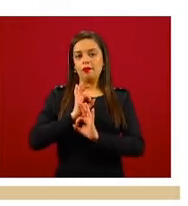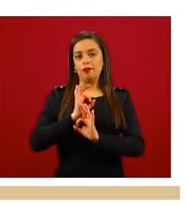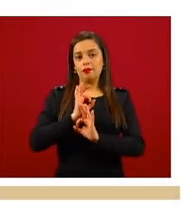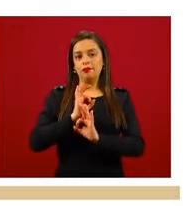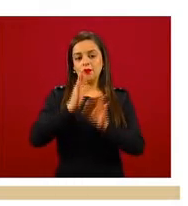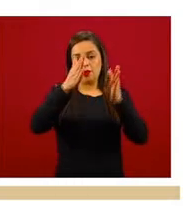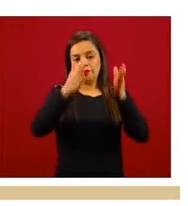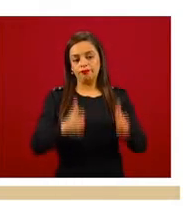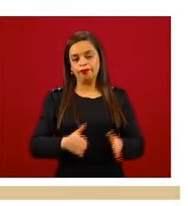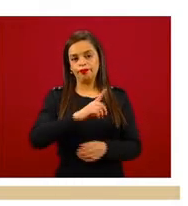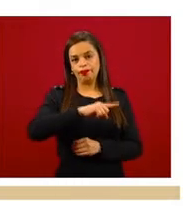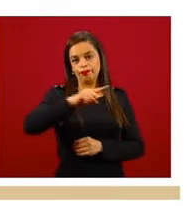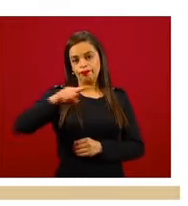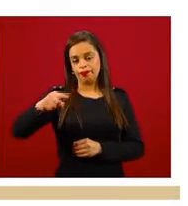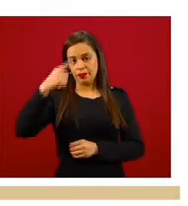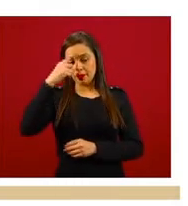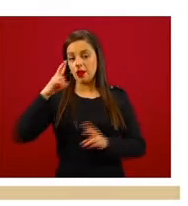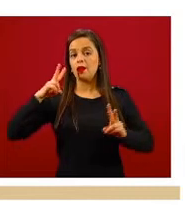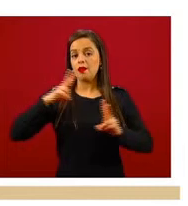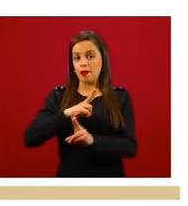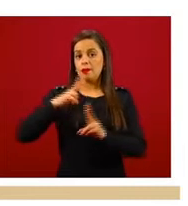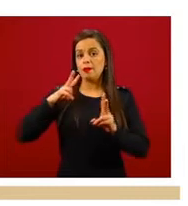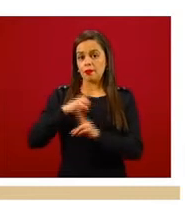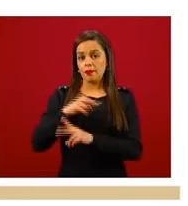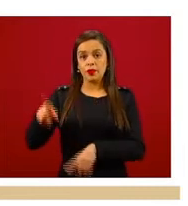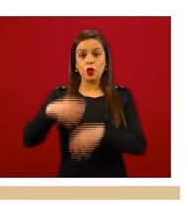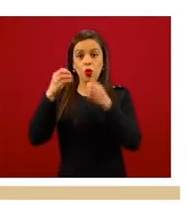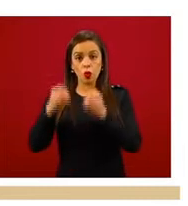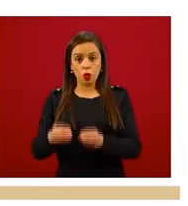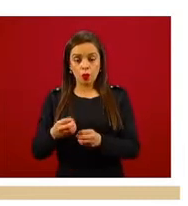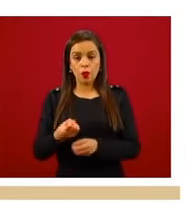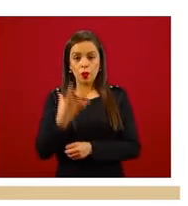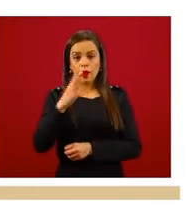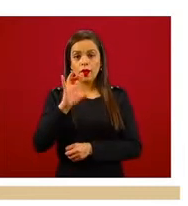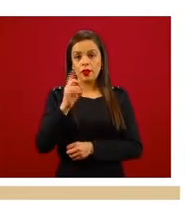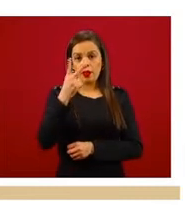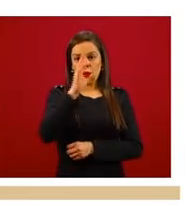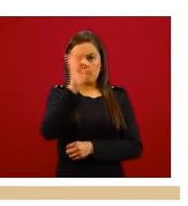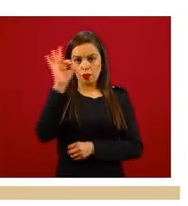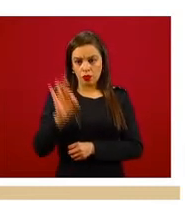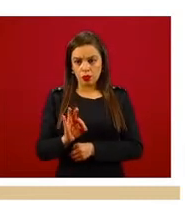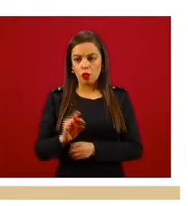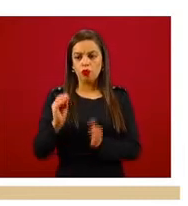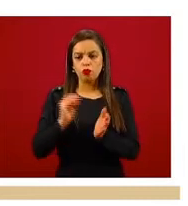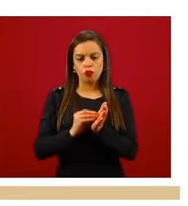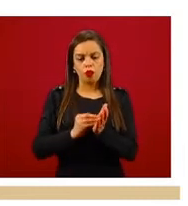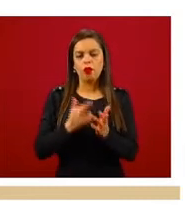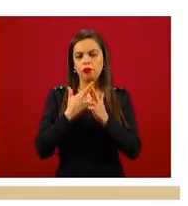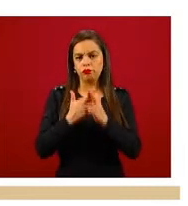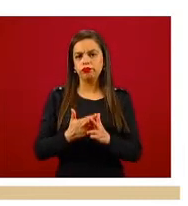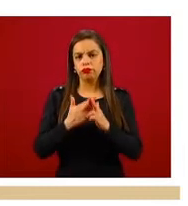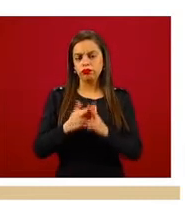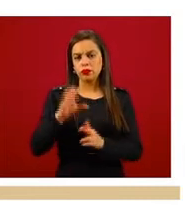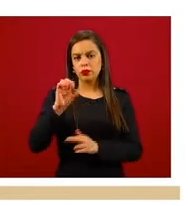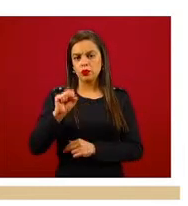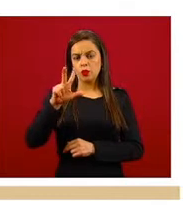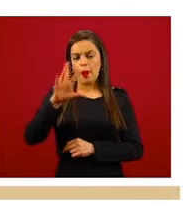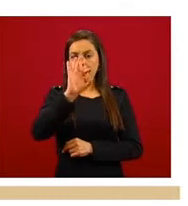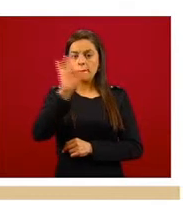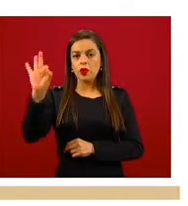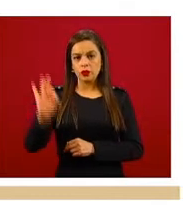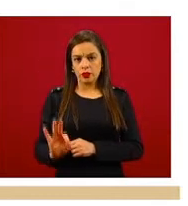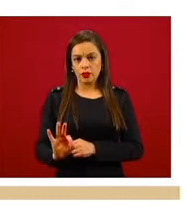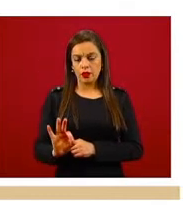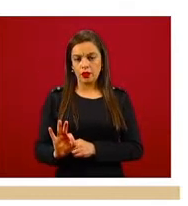need of a ventilator. And we can see that at national level, there is a 32% occupancy and an